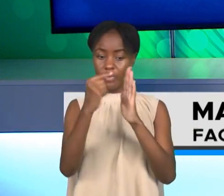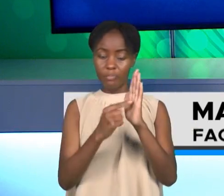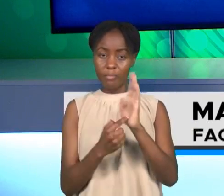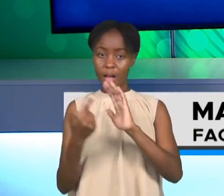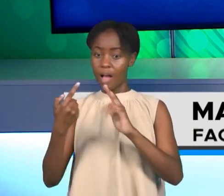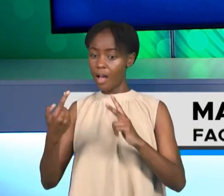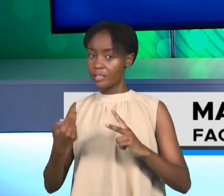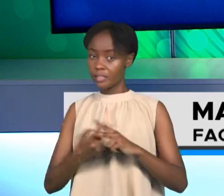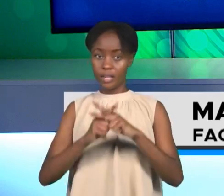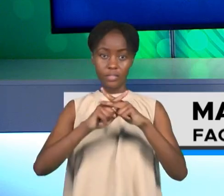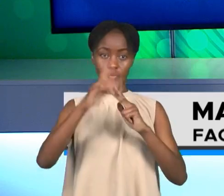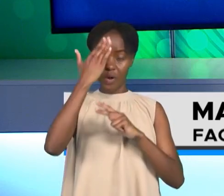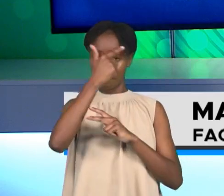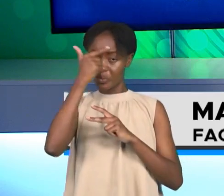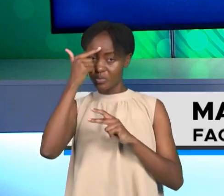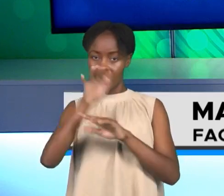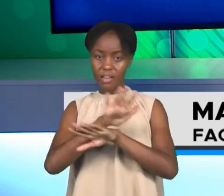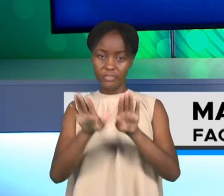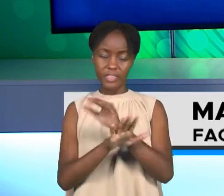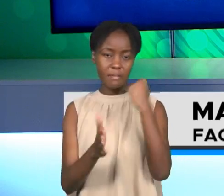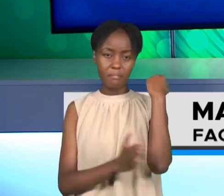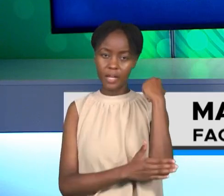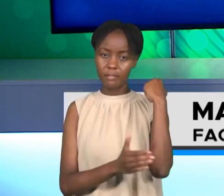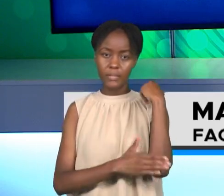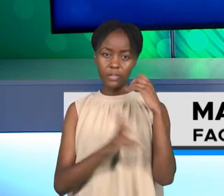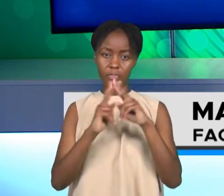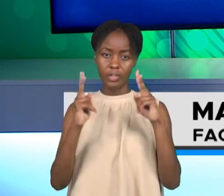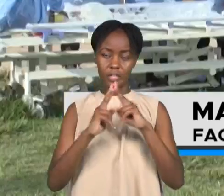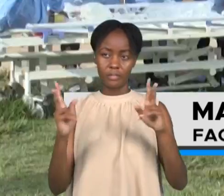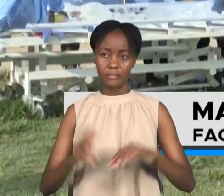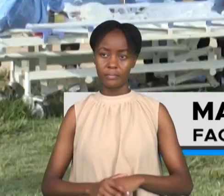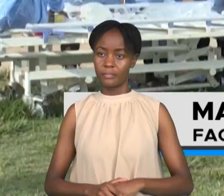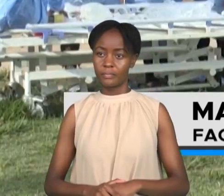enacted because the situation is getting worse in the second wave of the pandemic.